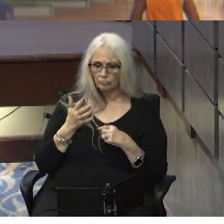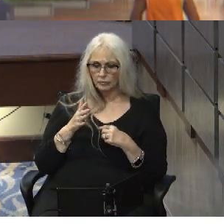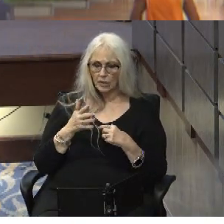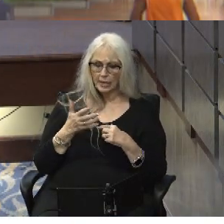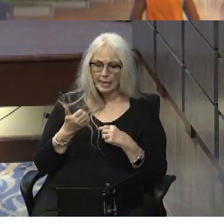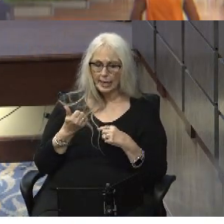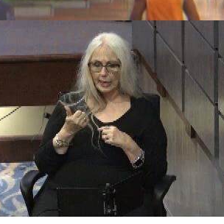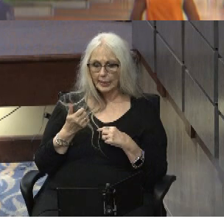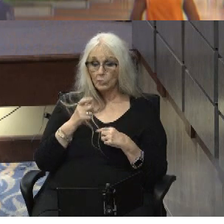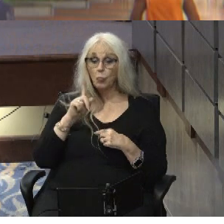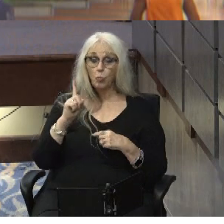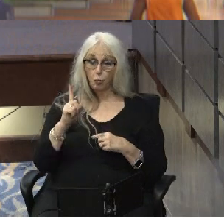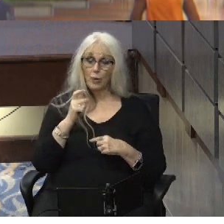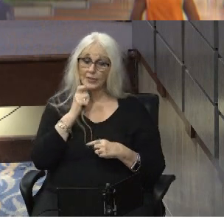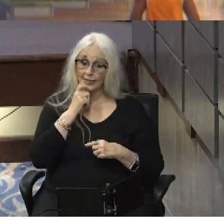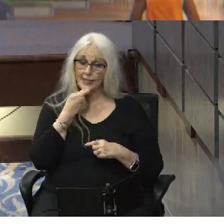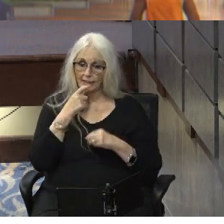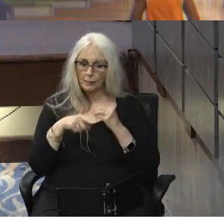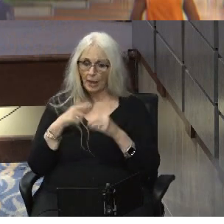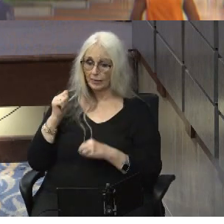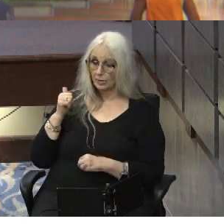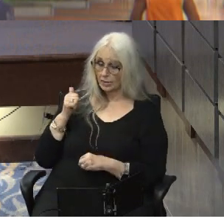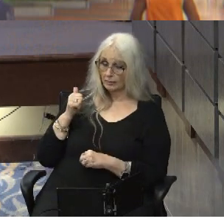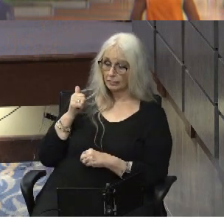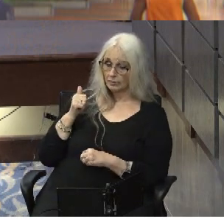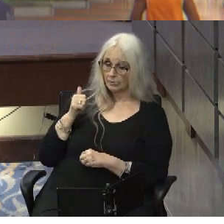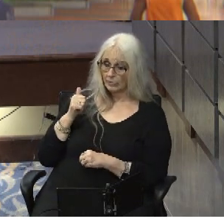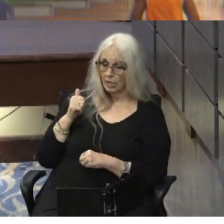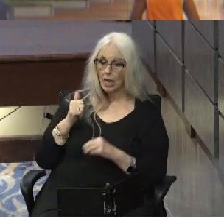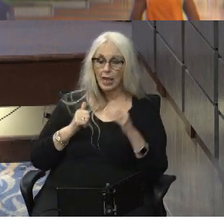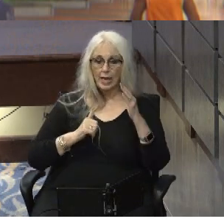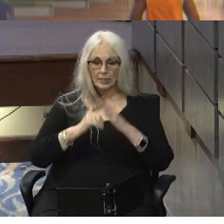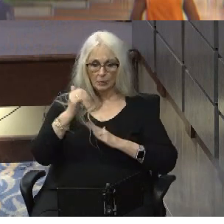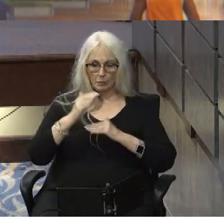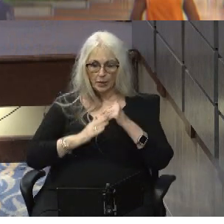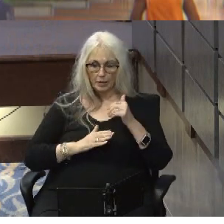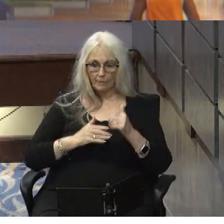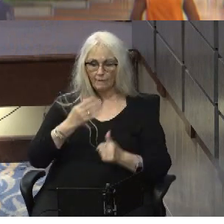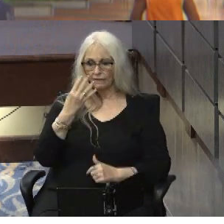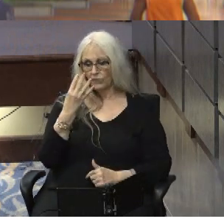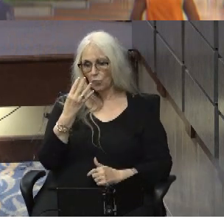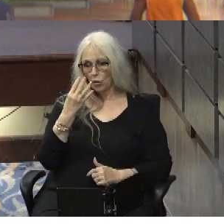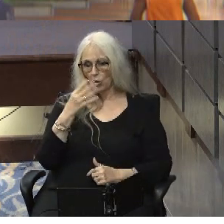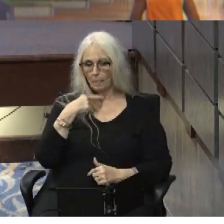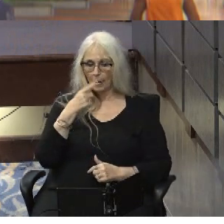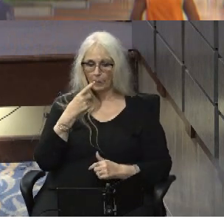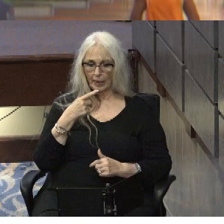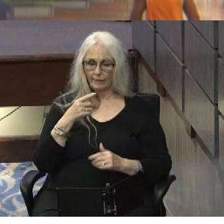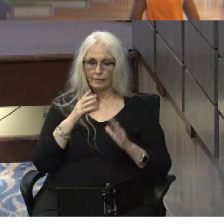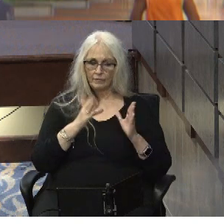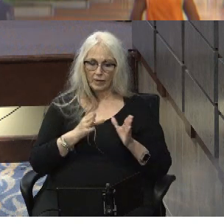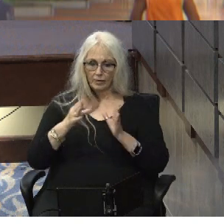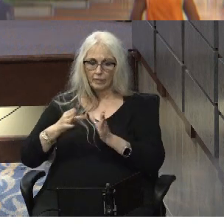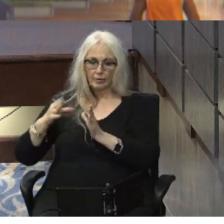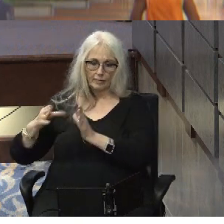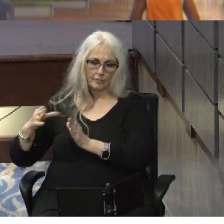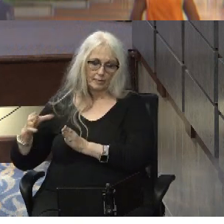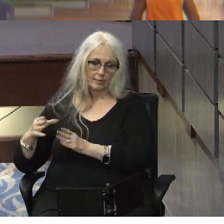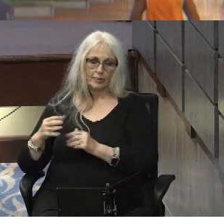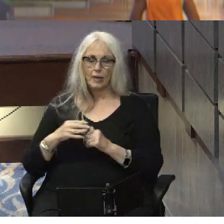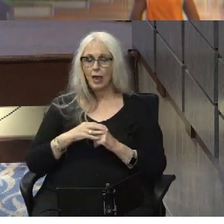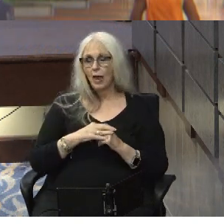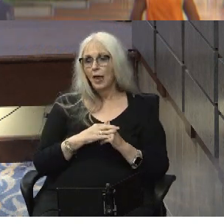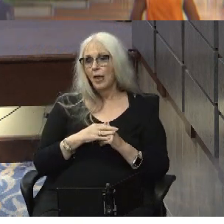thing about this parking garage is that it's a building with 4 public faces. It's not backed up to anything. It's there, and